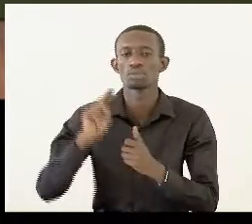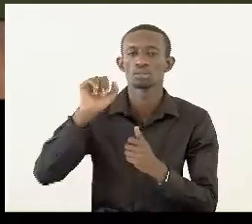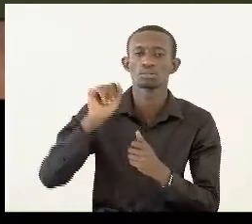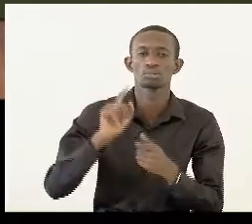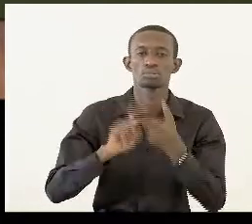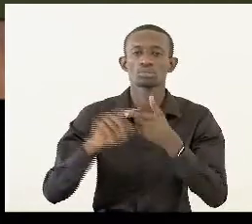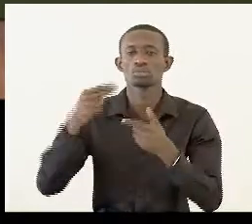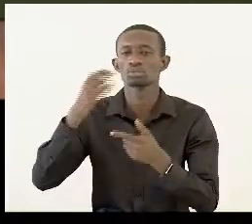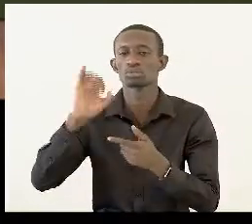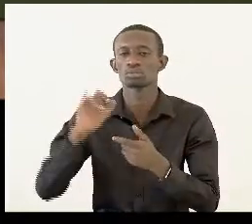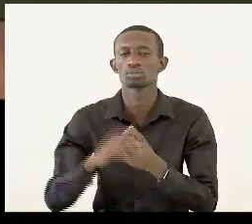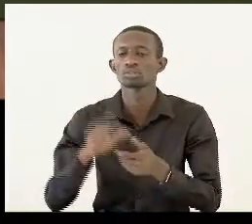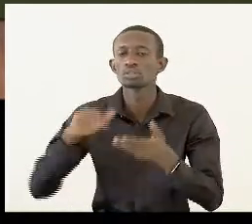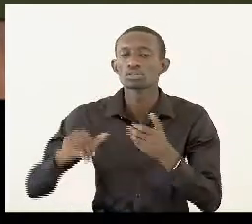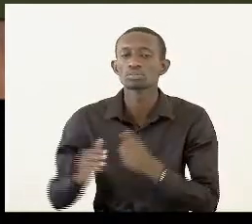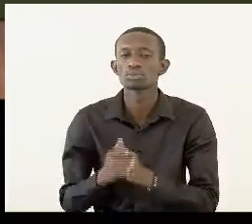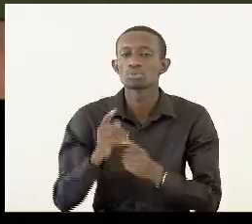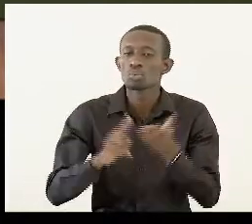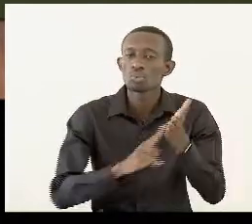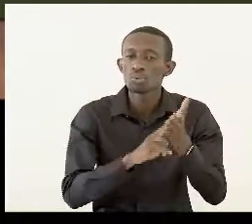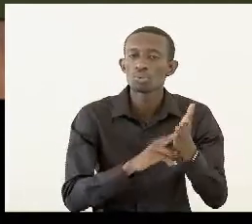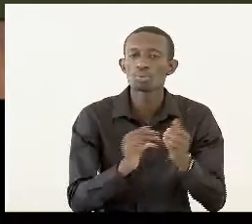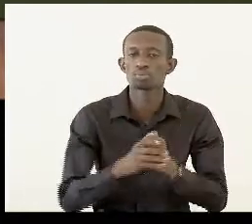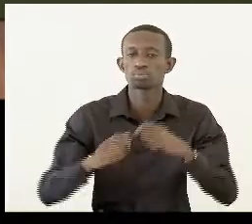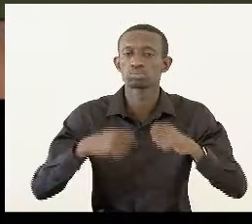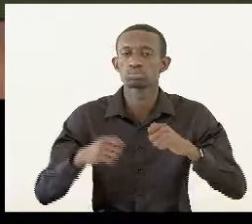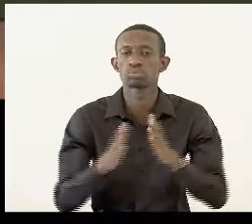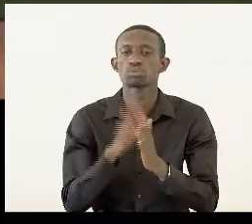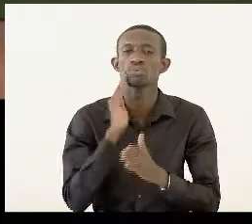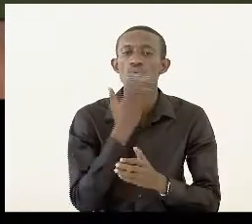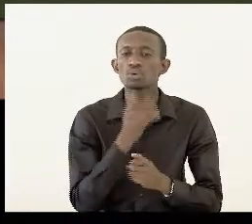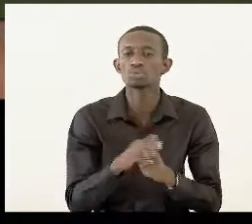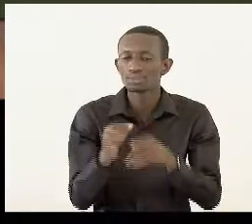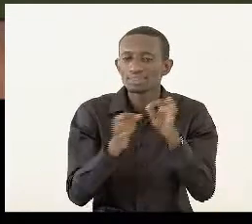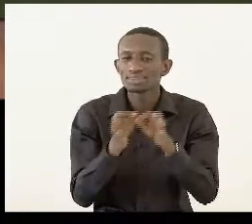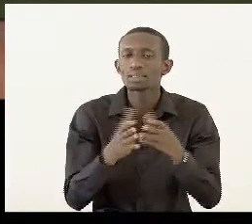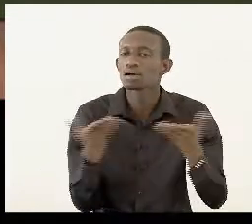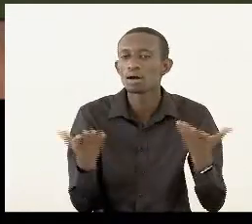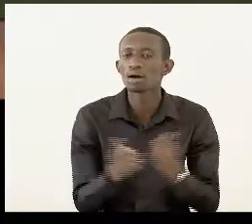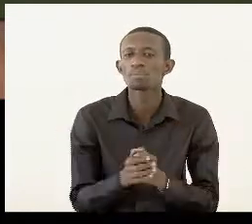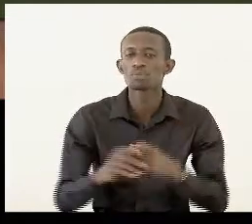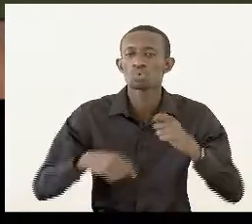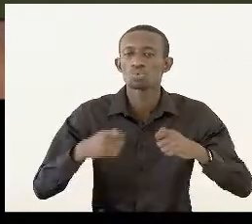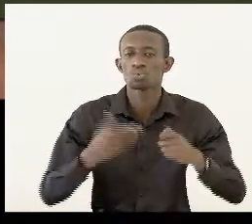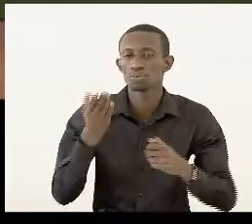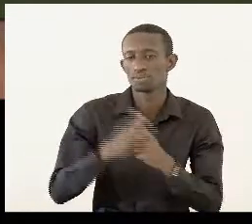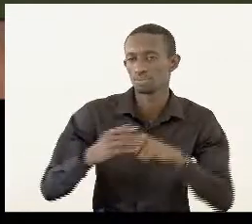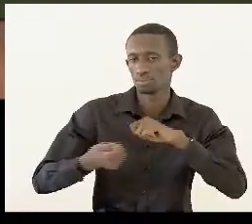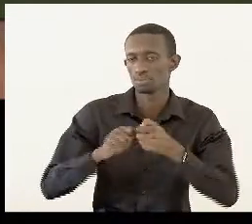HCl. And the last question, you will use the reaction of water to explain how the reactivity of these